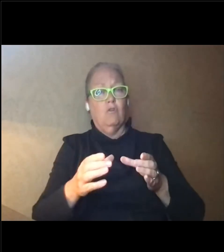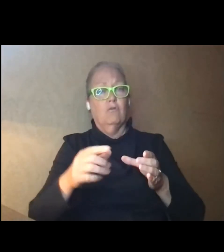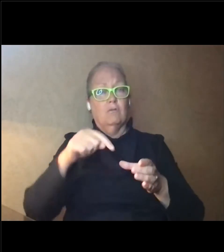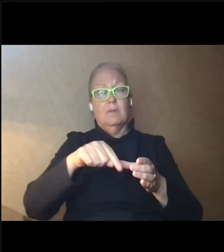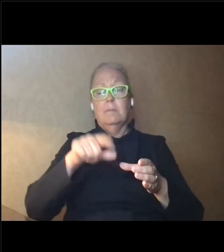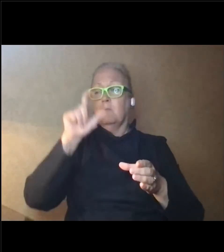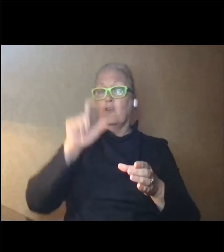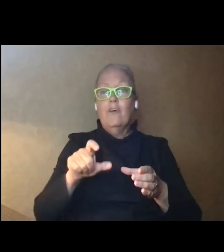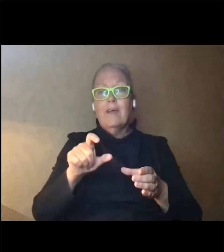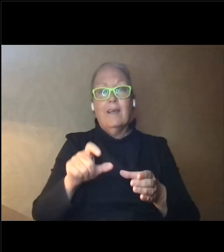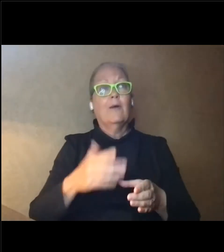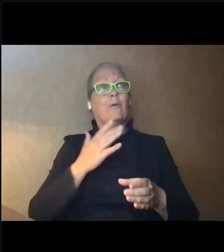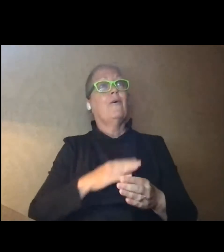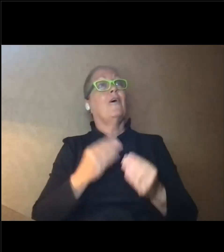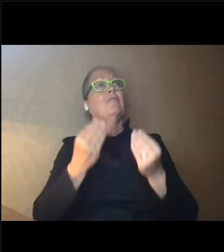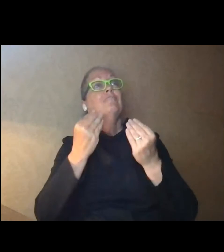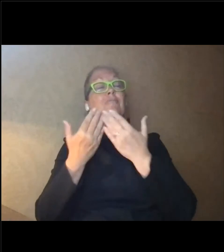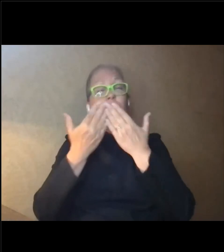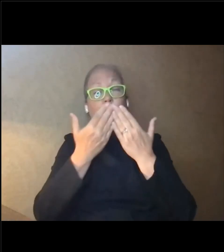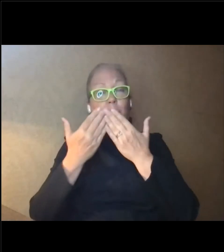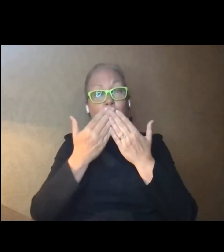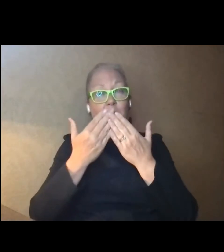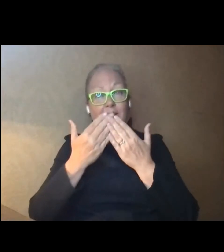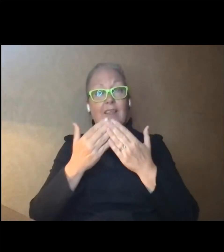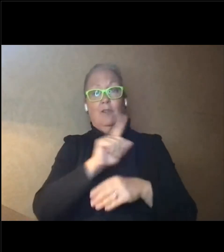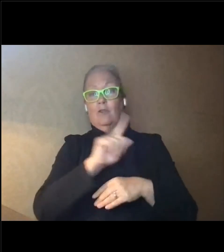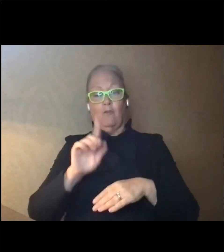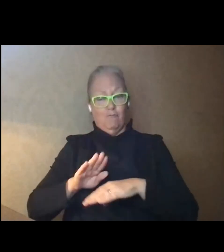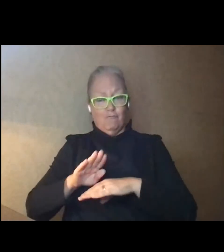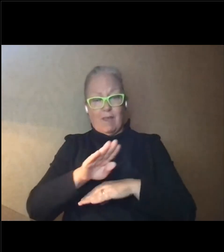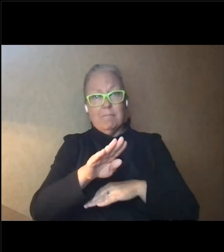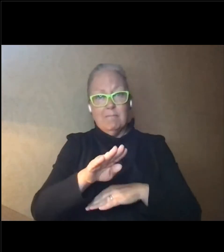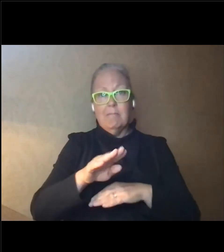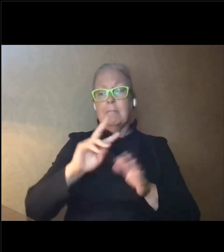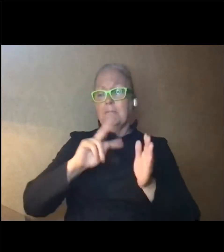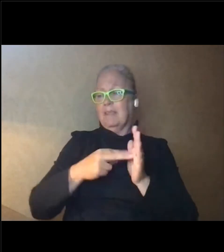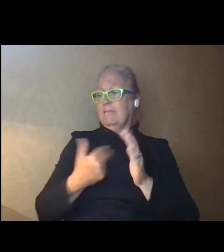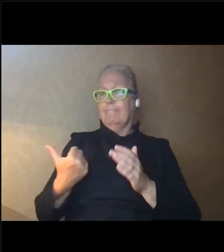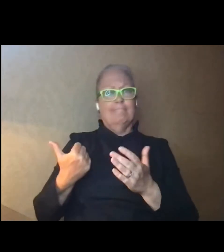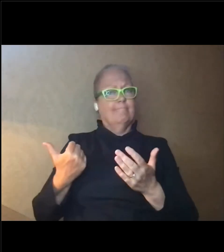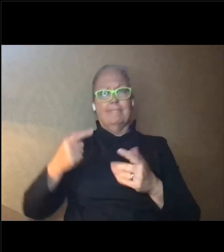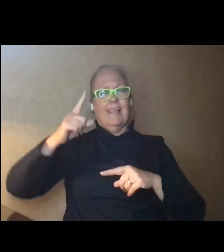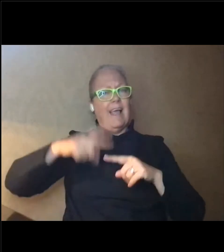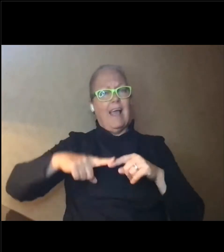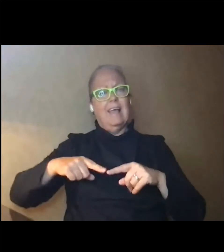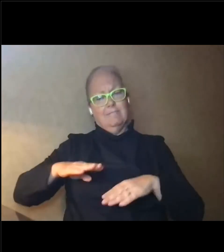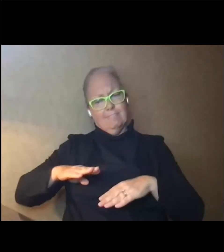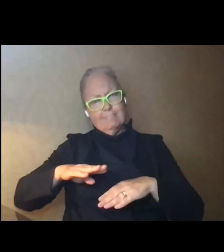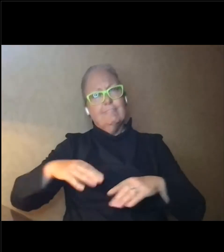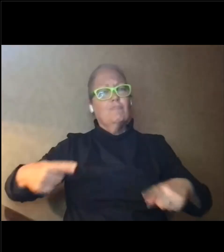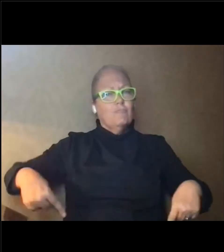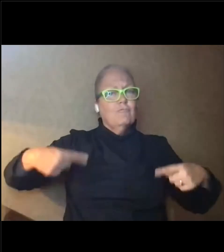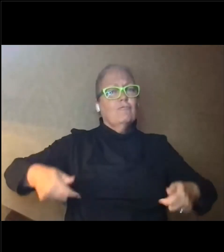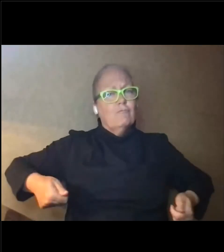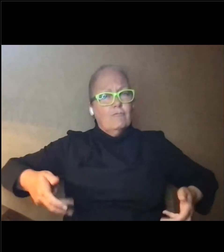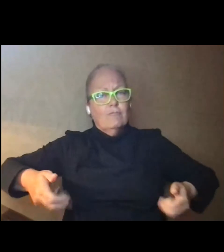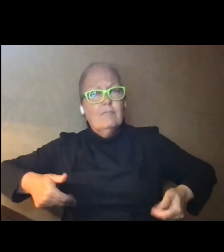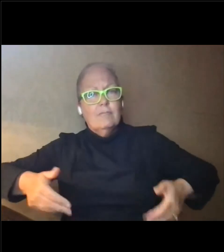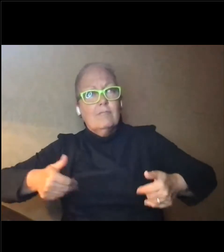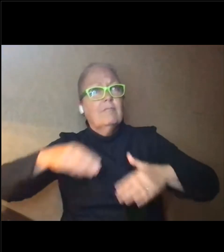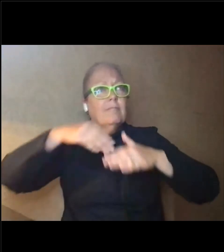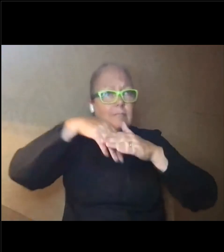a wheelchair without a ramp, she may not be able to access. So we need to think about the entire